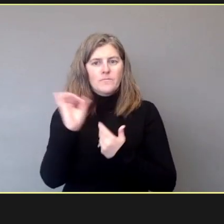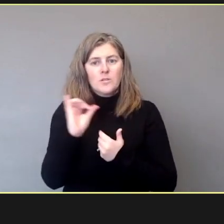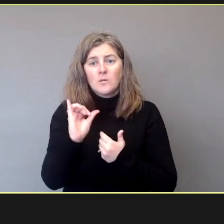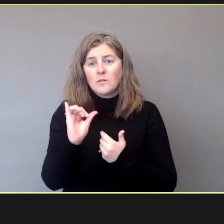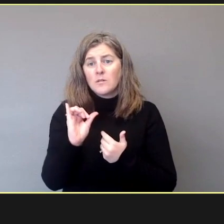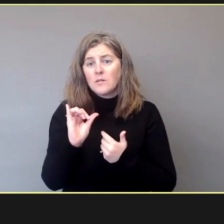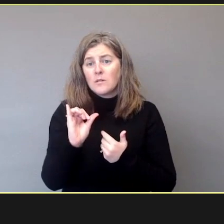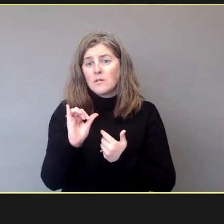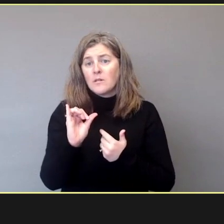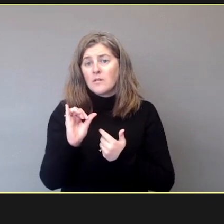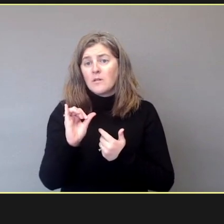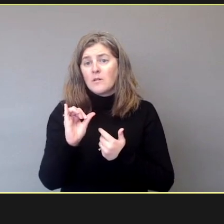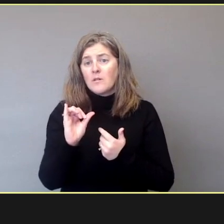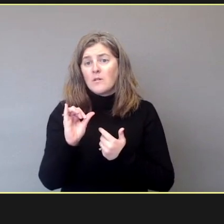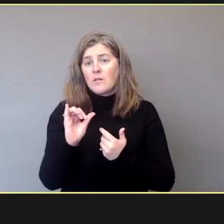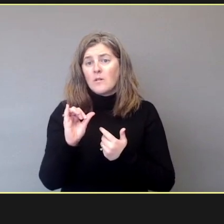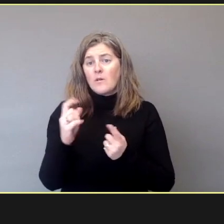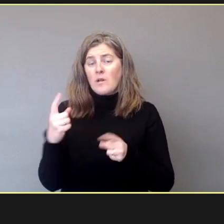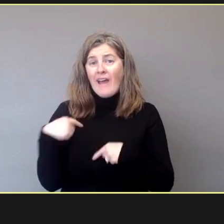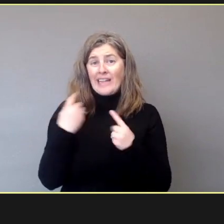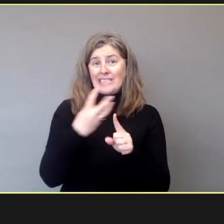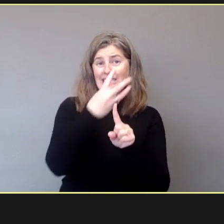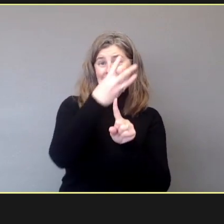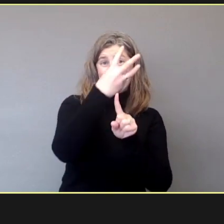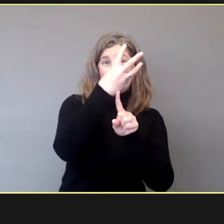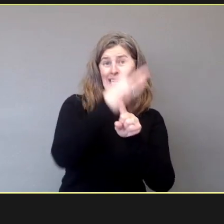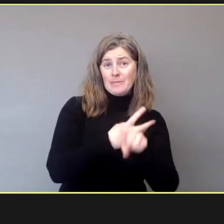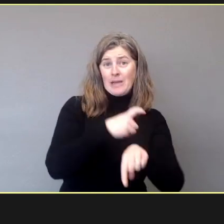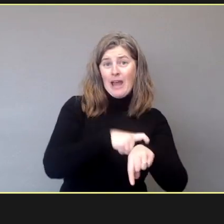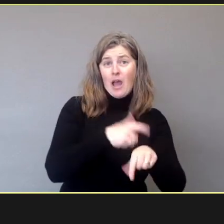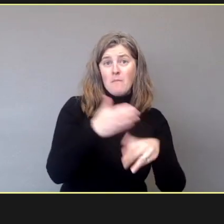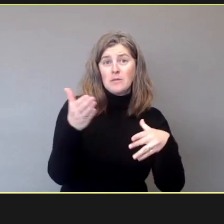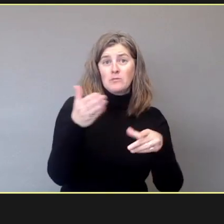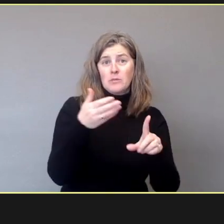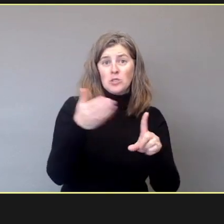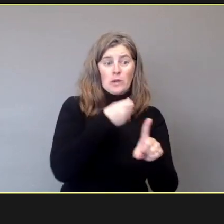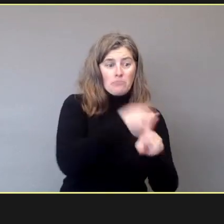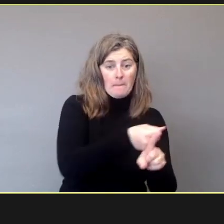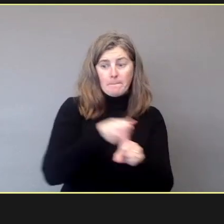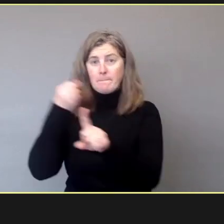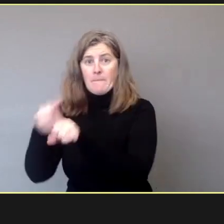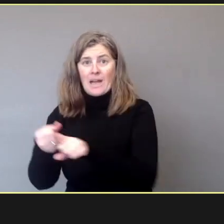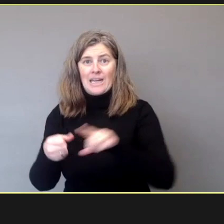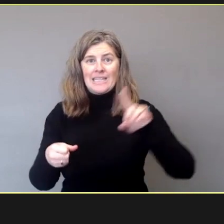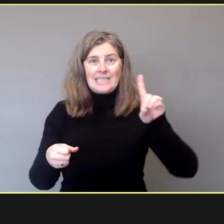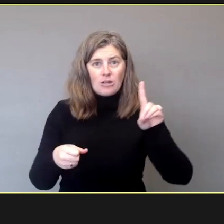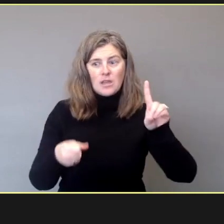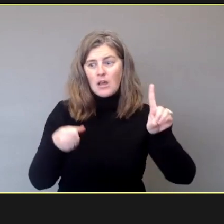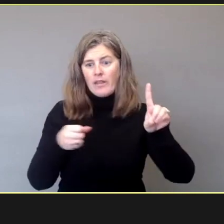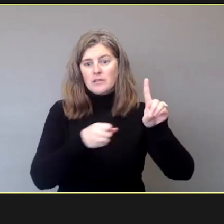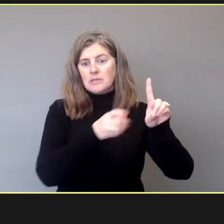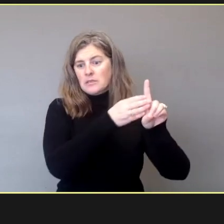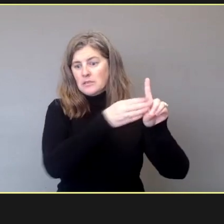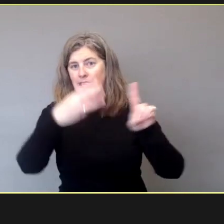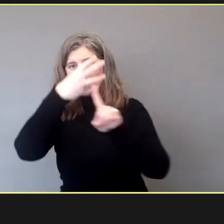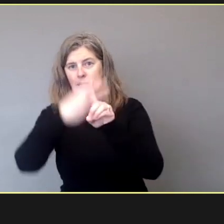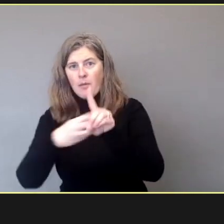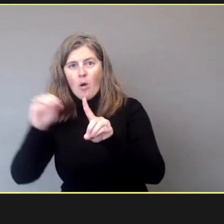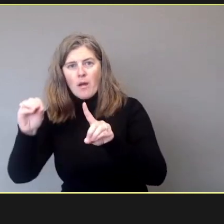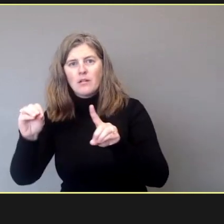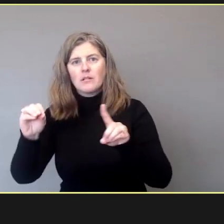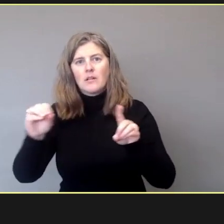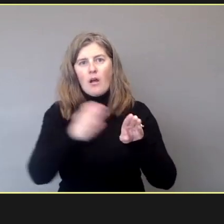had a 6-month period between major variants, and Omicron going up and down so fast gives us more of a